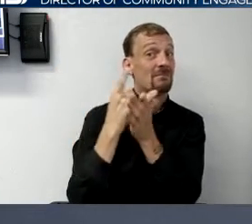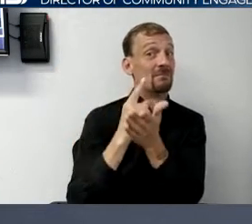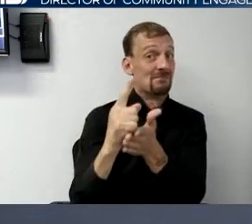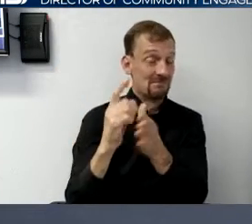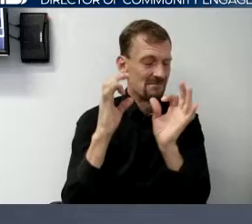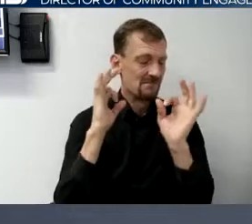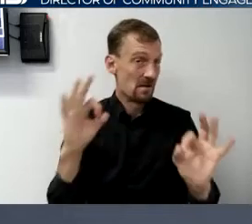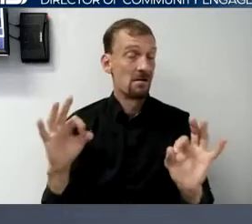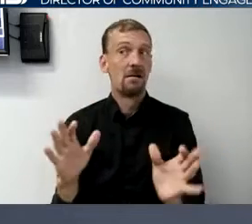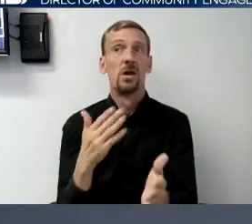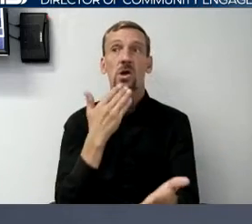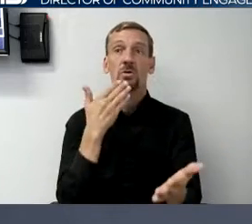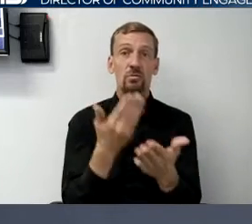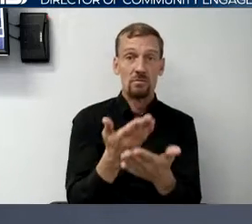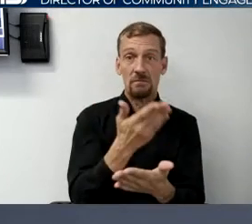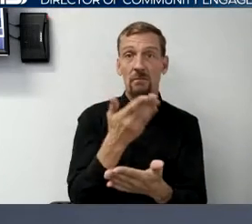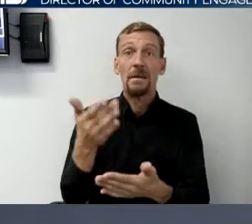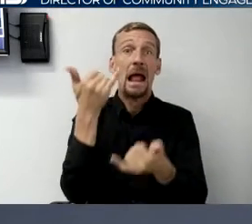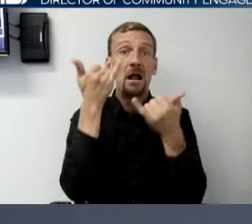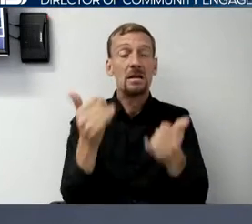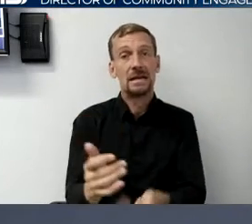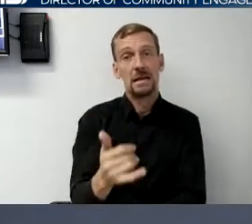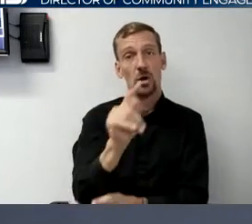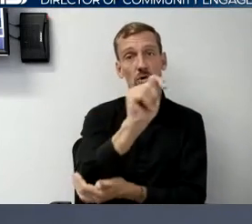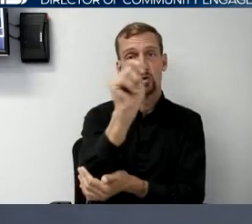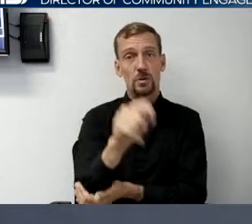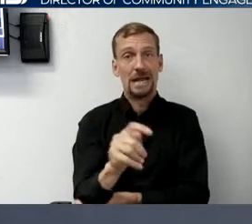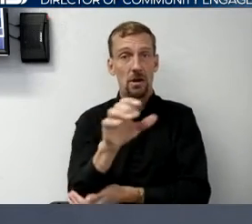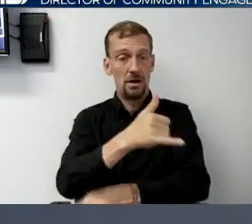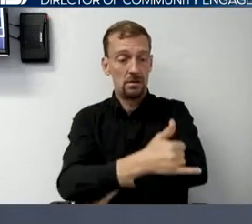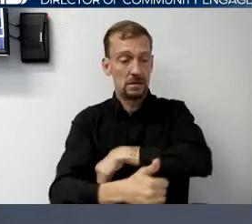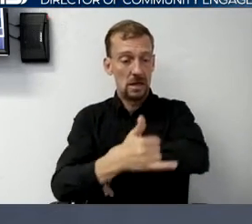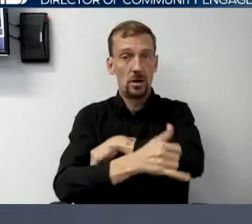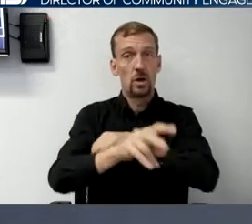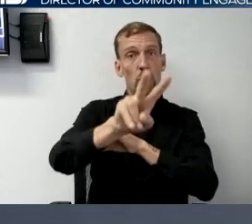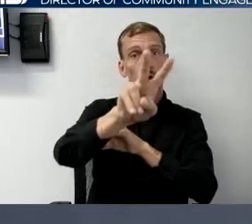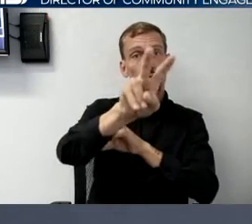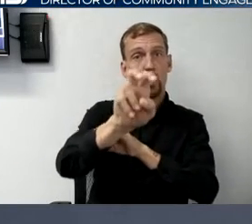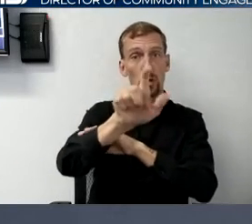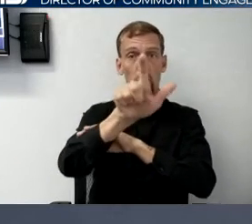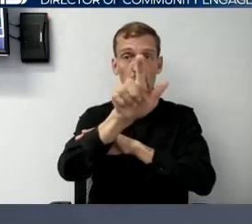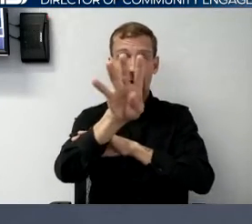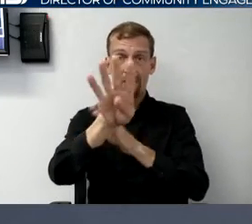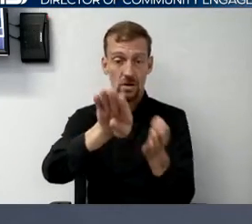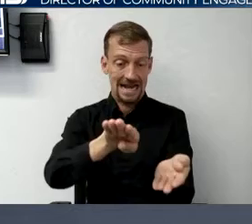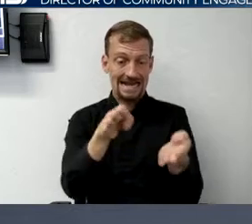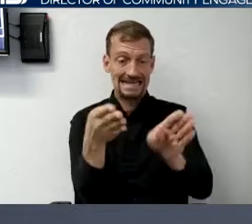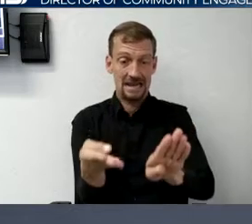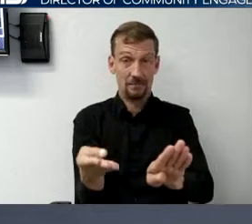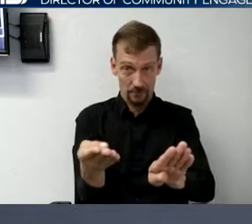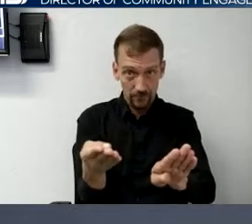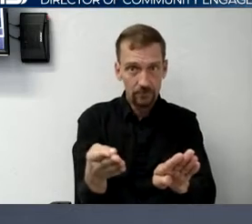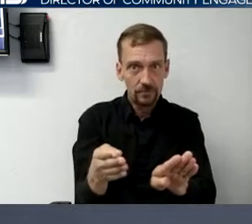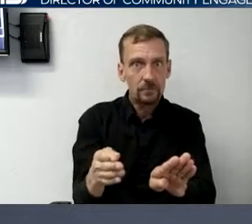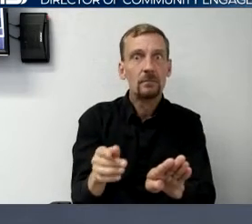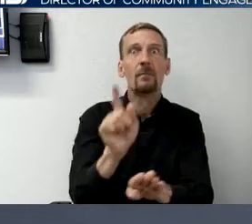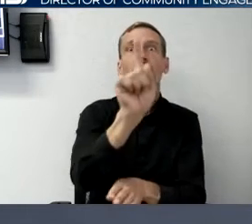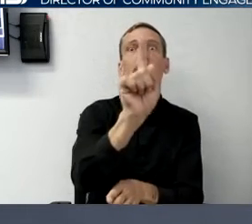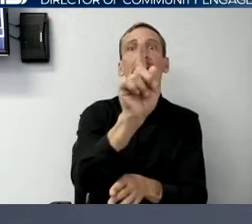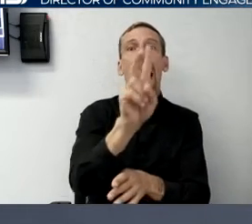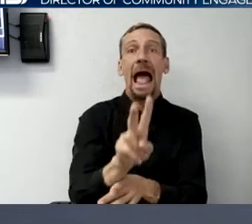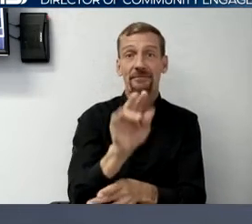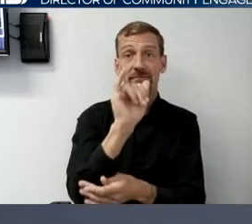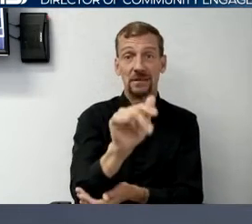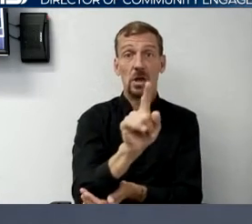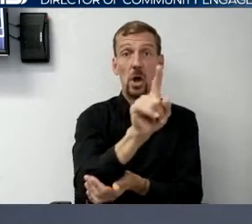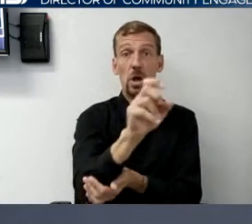sign. Tulare County's had 224 deaths over the pandemic. About half of them,